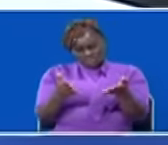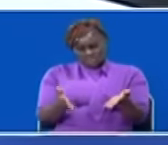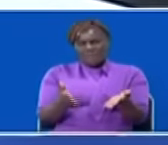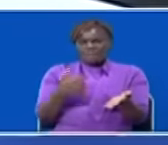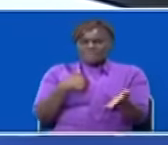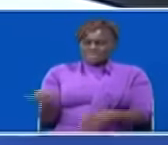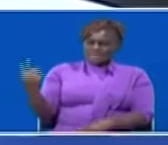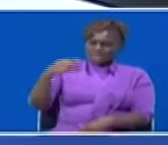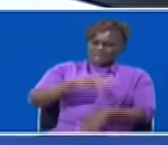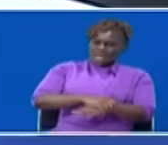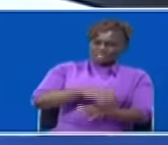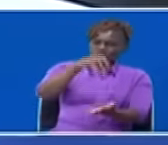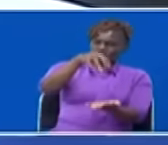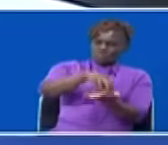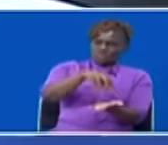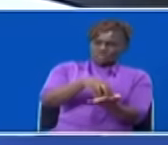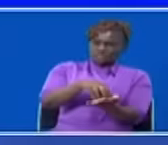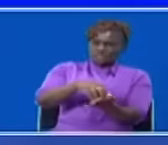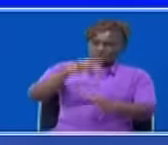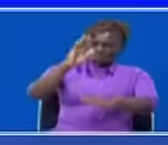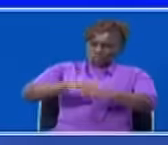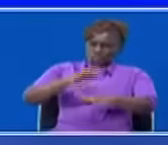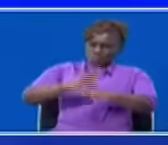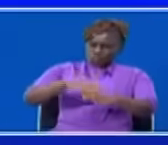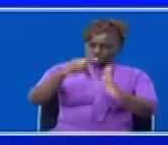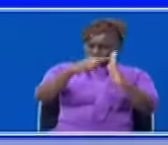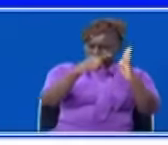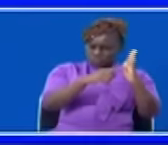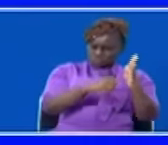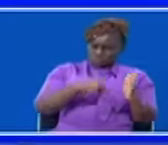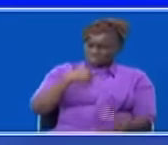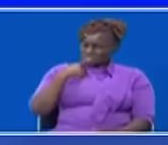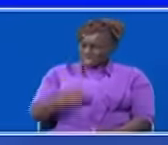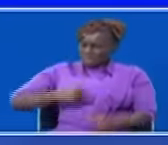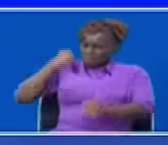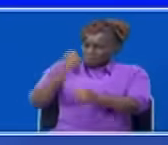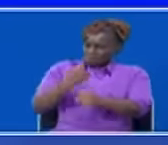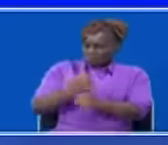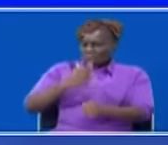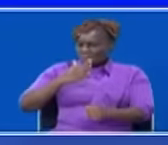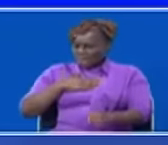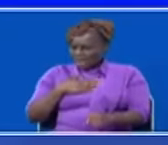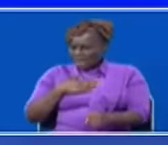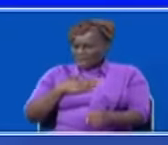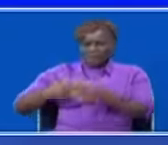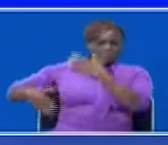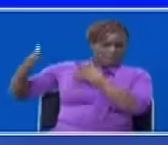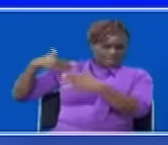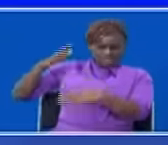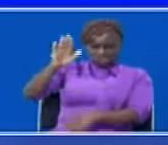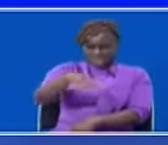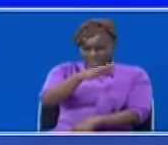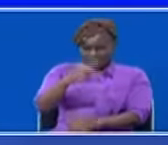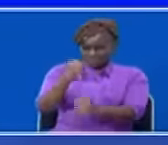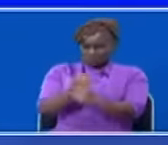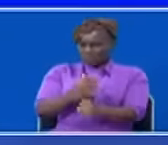came to this position with very good credentials. And as I've said, my performance in the past, my performance in Parliament, my